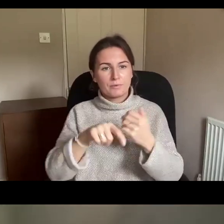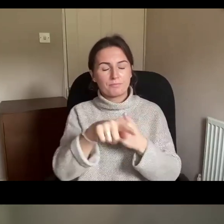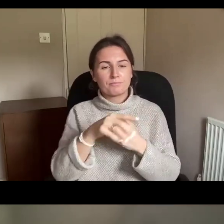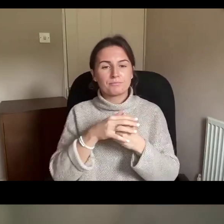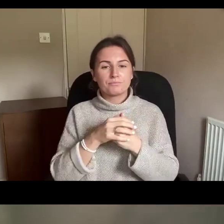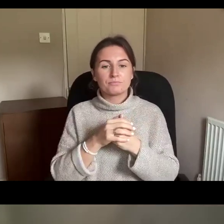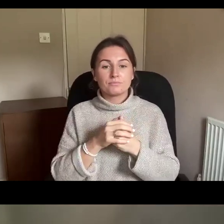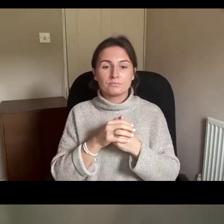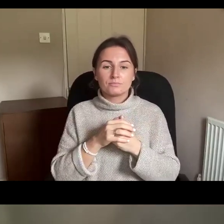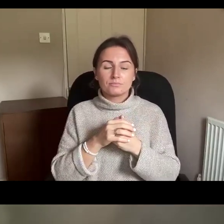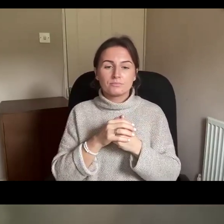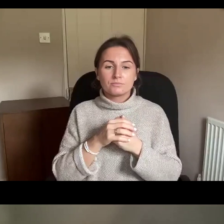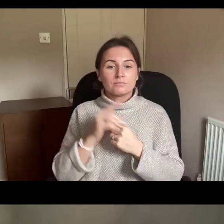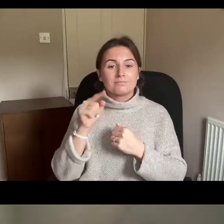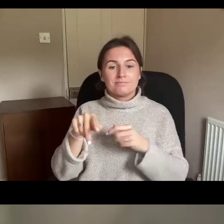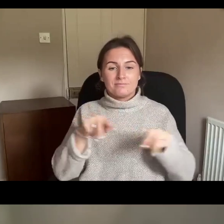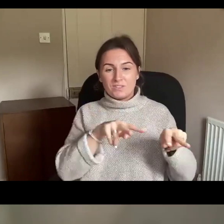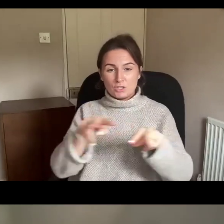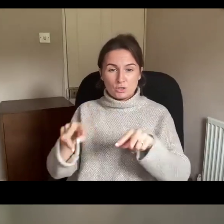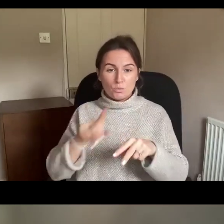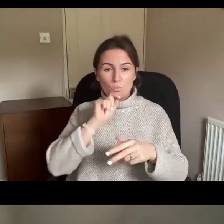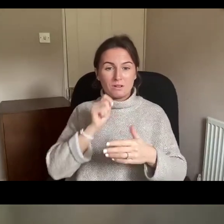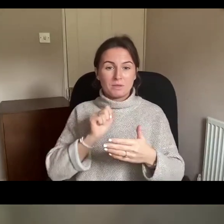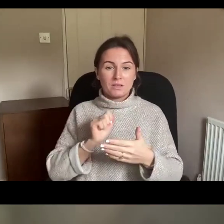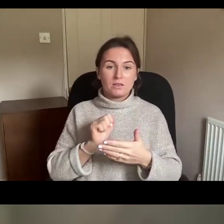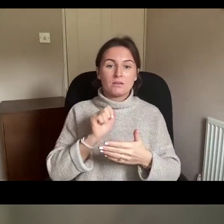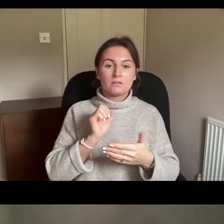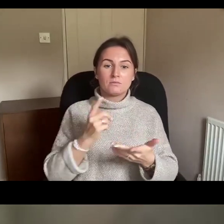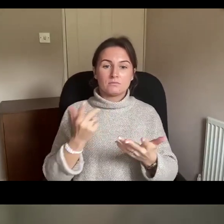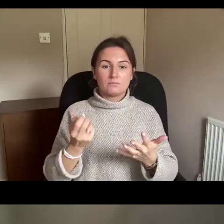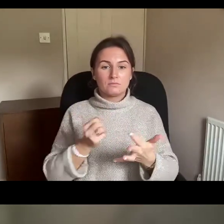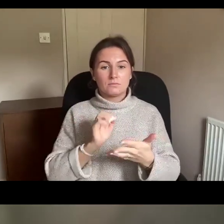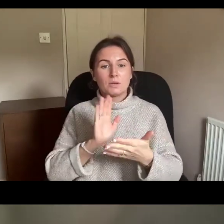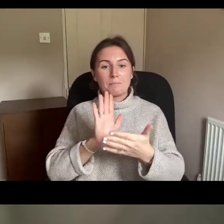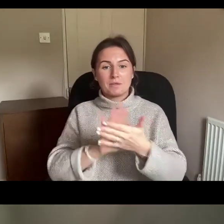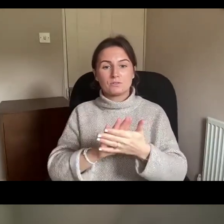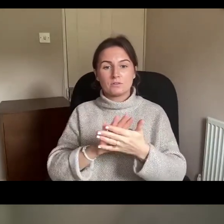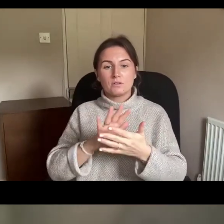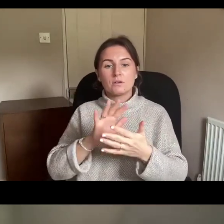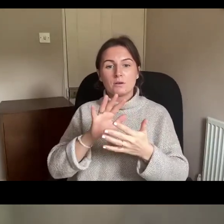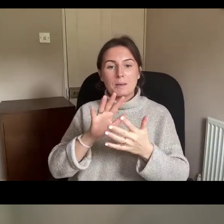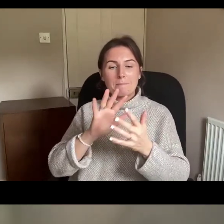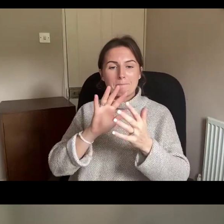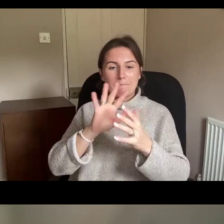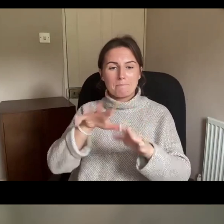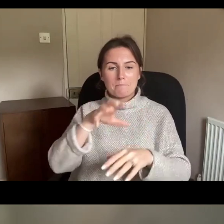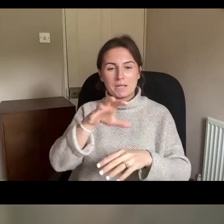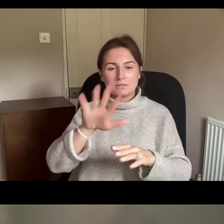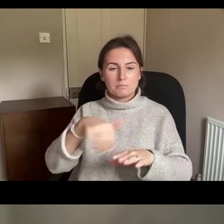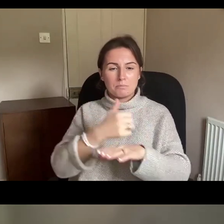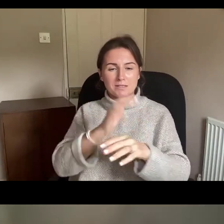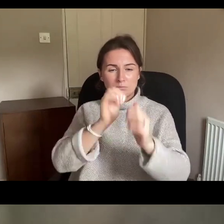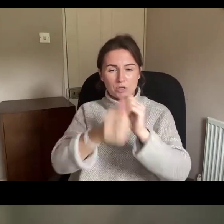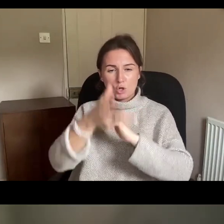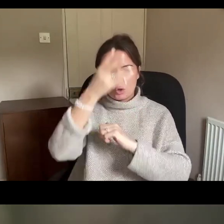And we will have this video on our Hivebright, so that's the place-based peer learning website shortly.